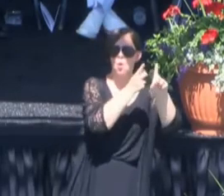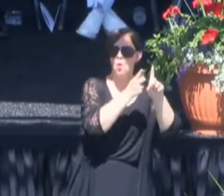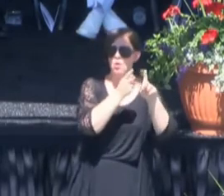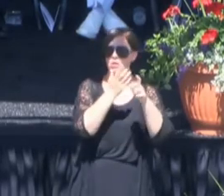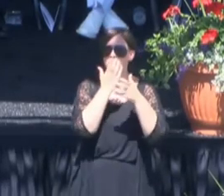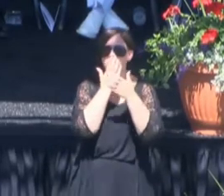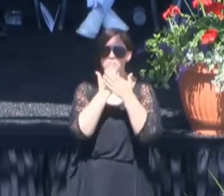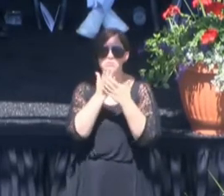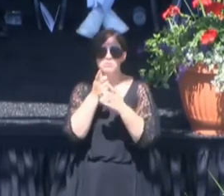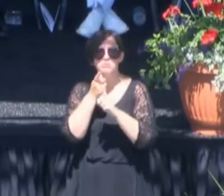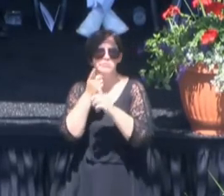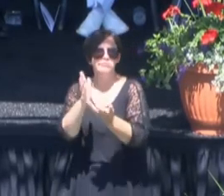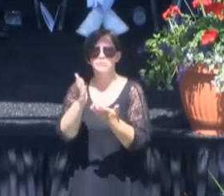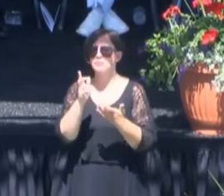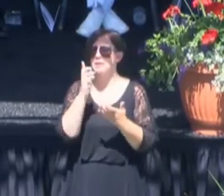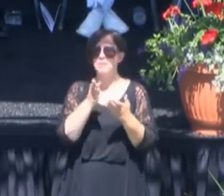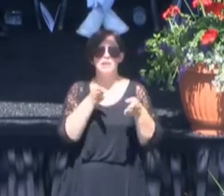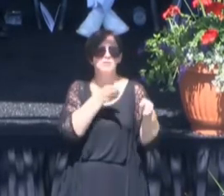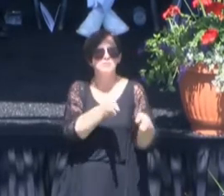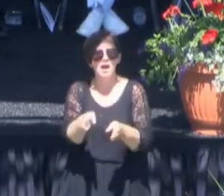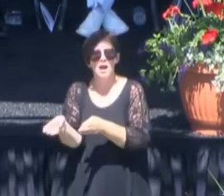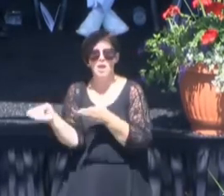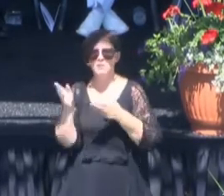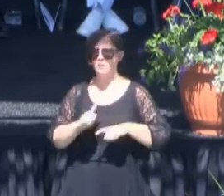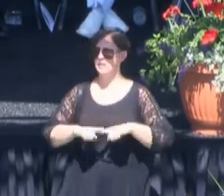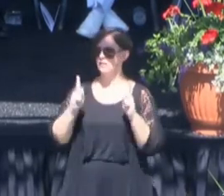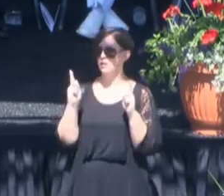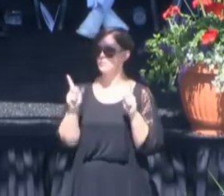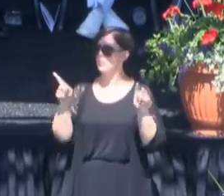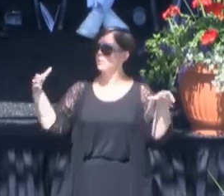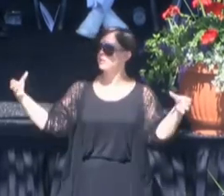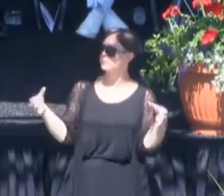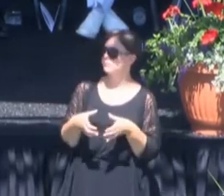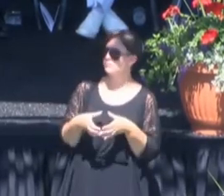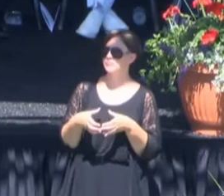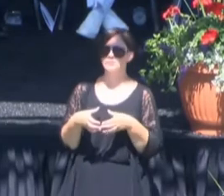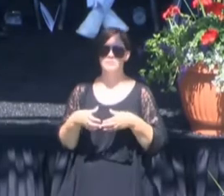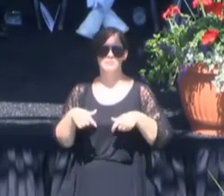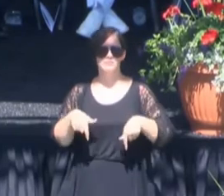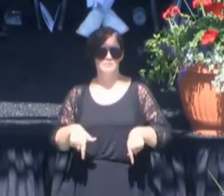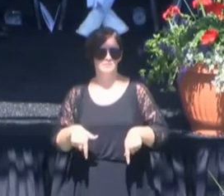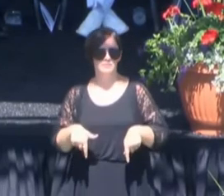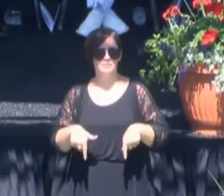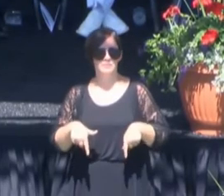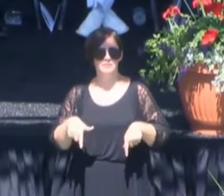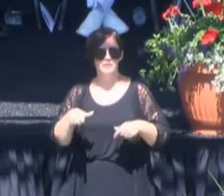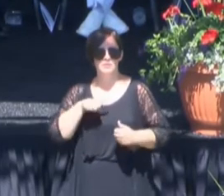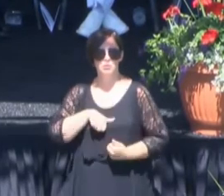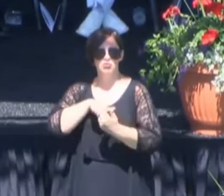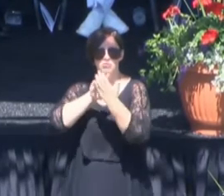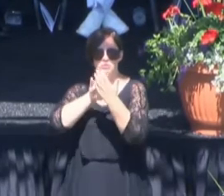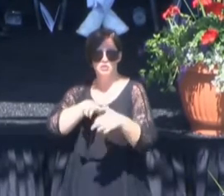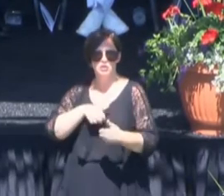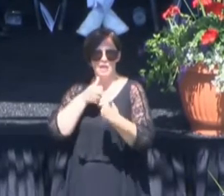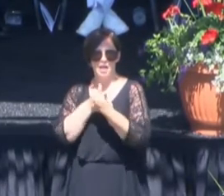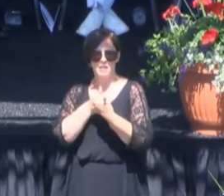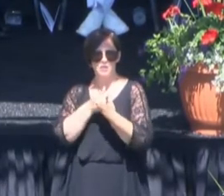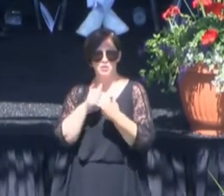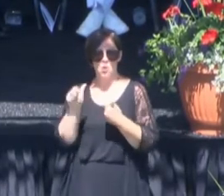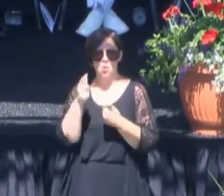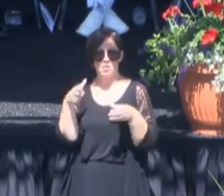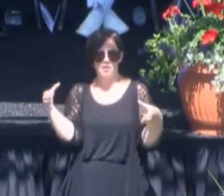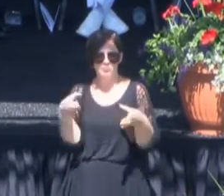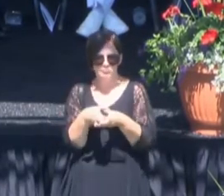Our individual paths may have differed, but we came together in this time and in this place to tackle a task only a pack can